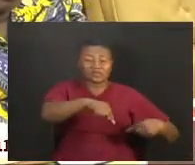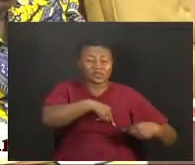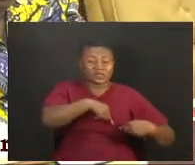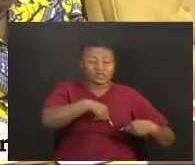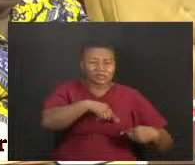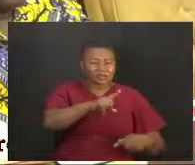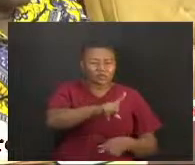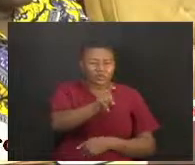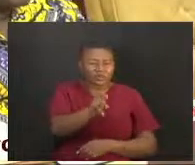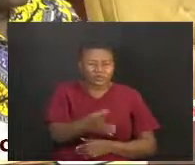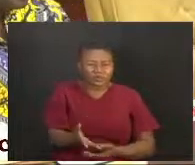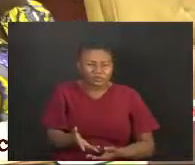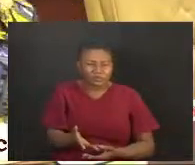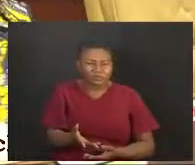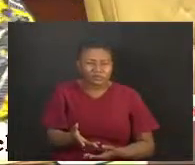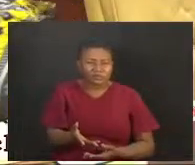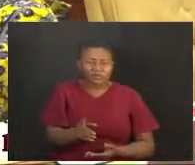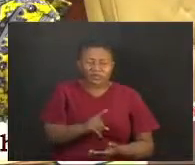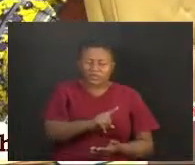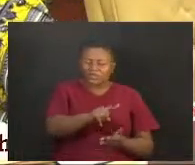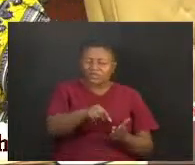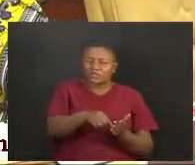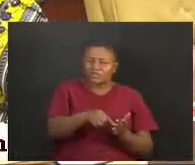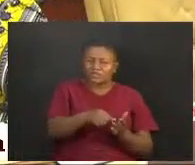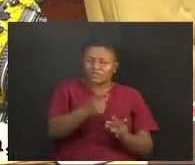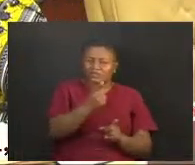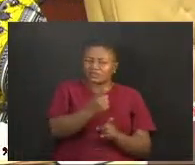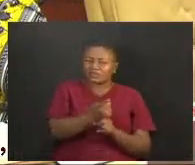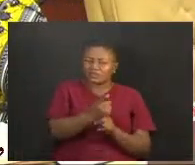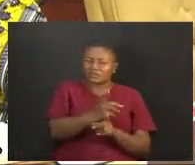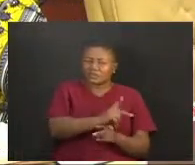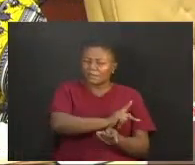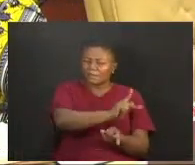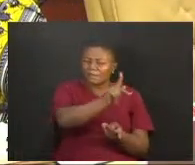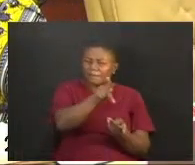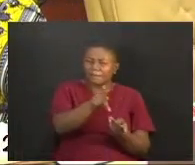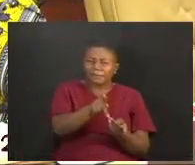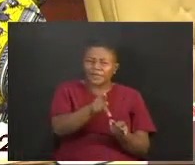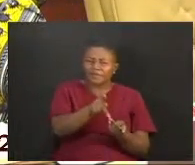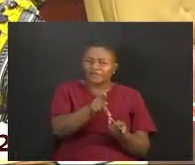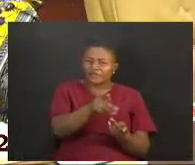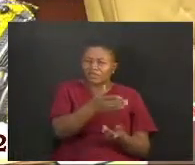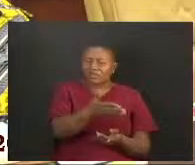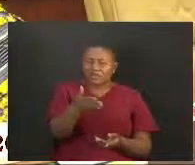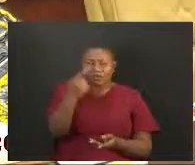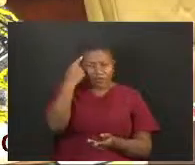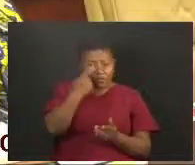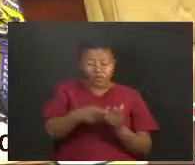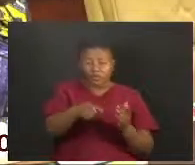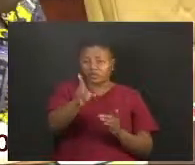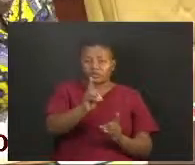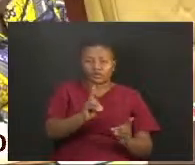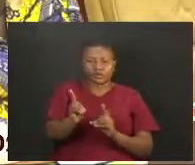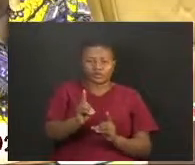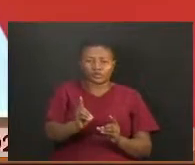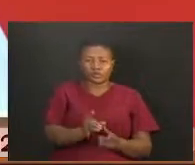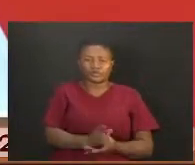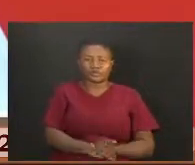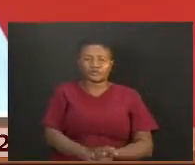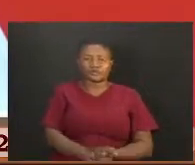a solid application, and he should be applauded for what he's done. Thank you, Mr. Speaker.